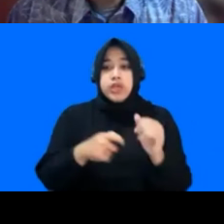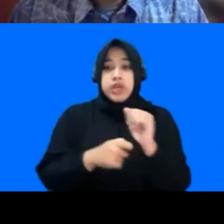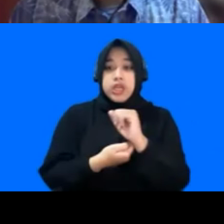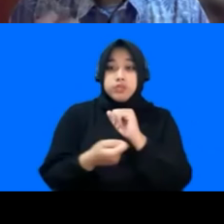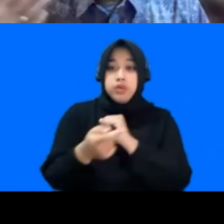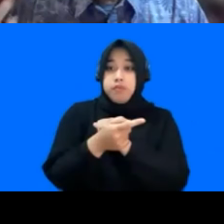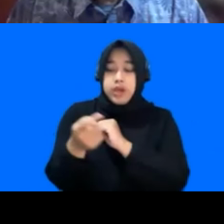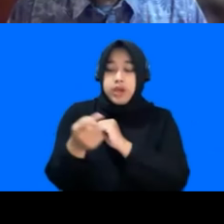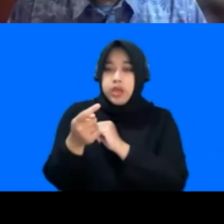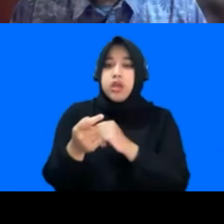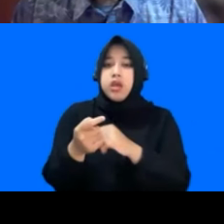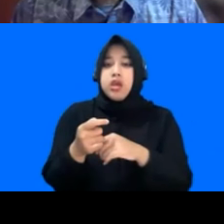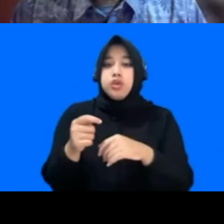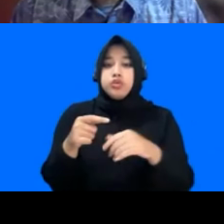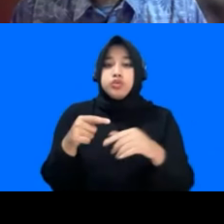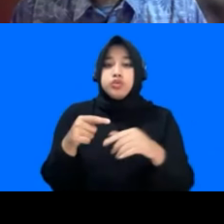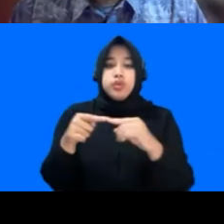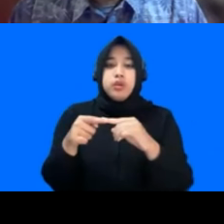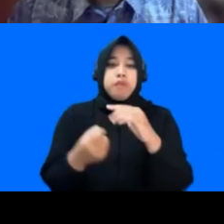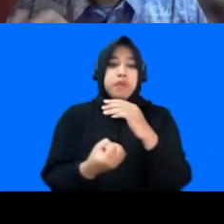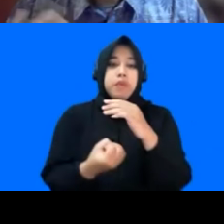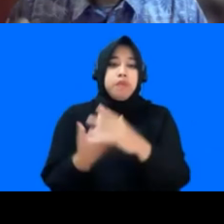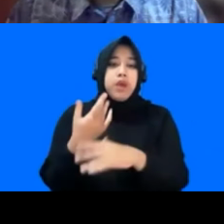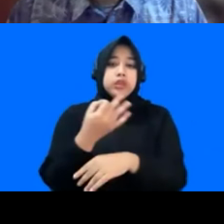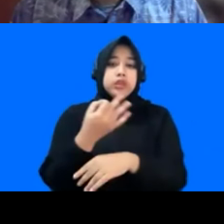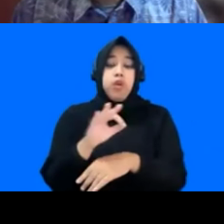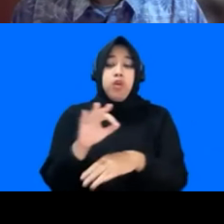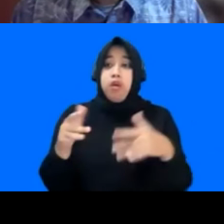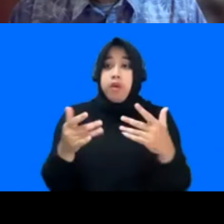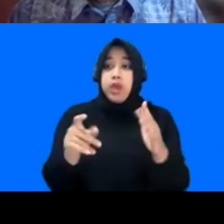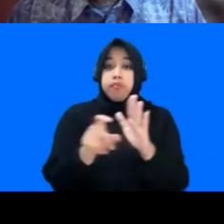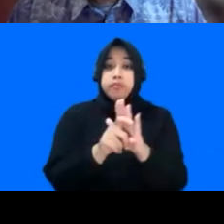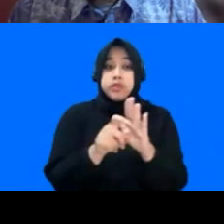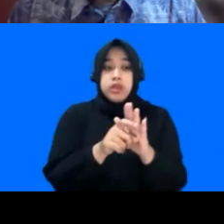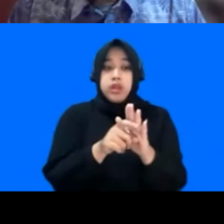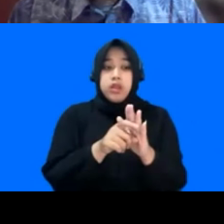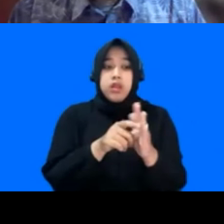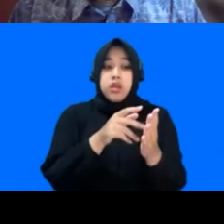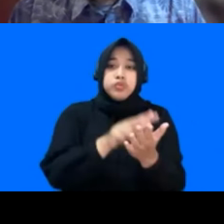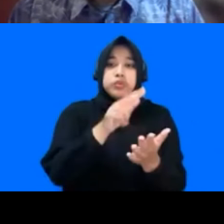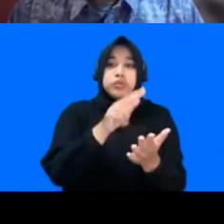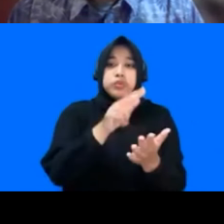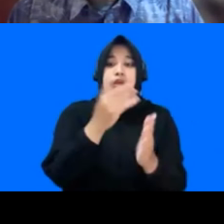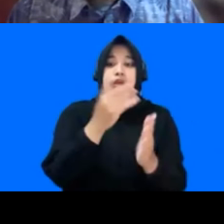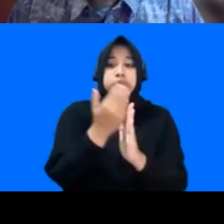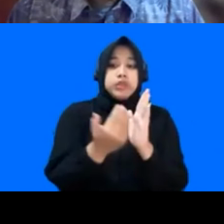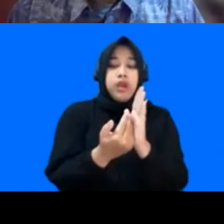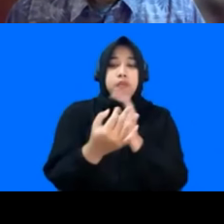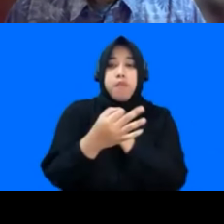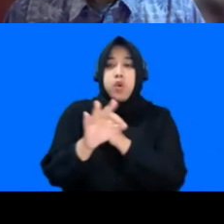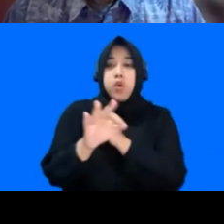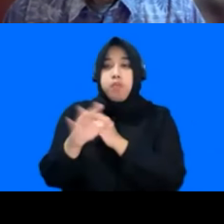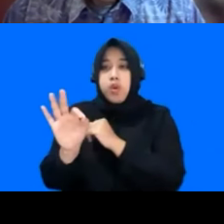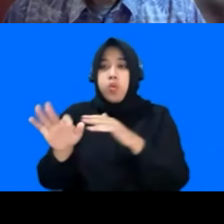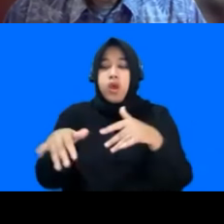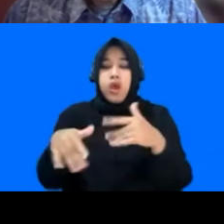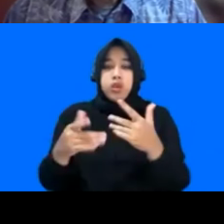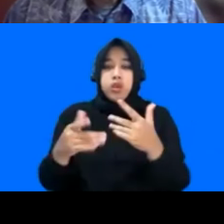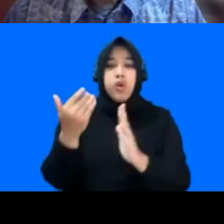whether policy decisions, new rules, or new events. So